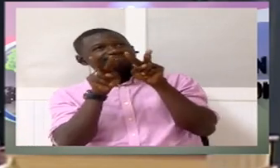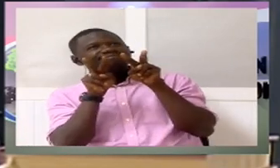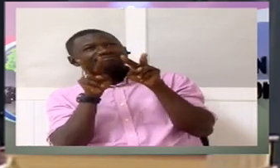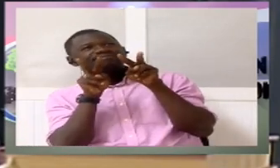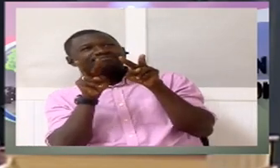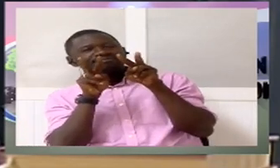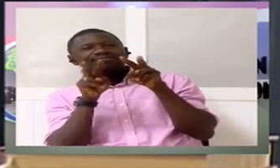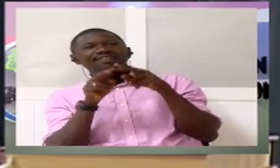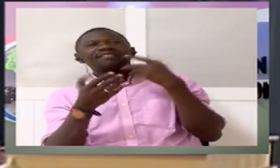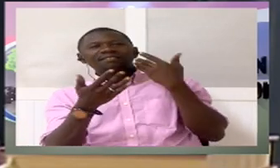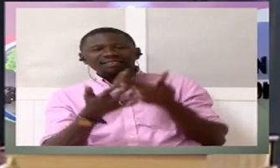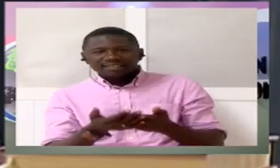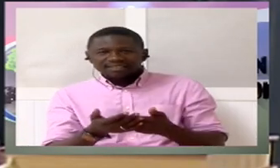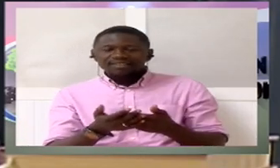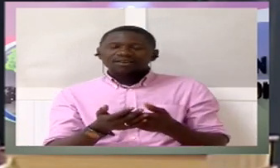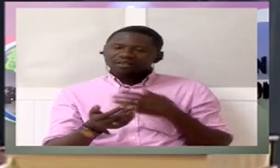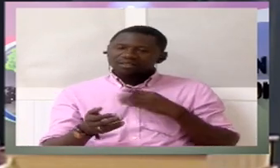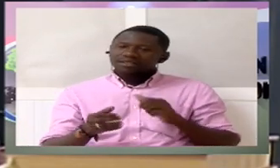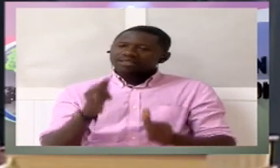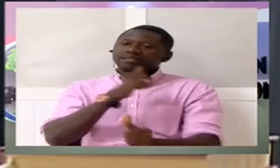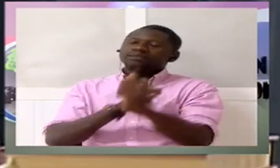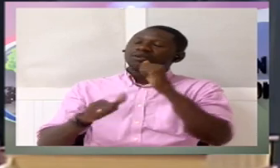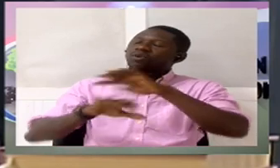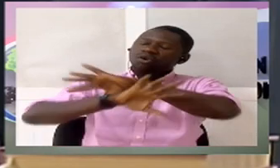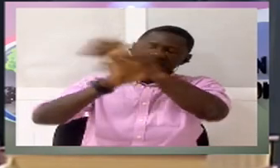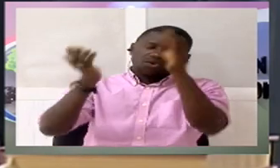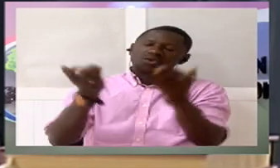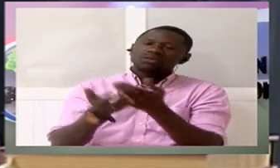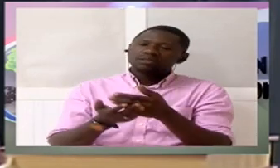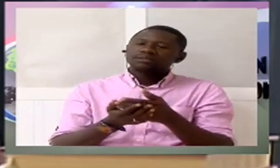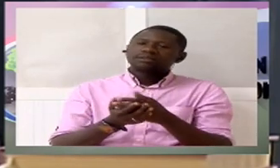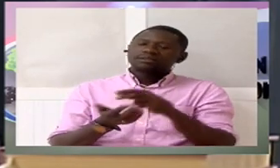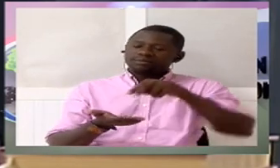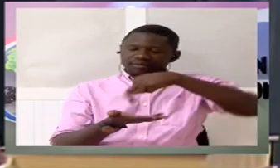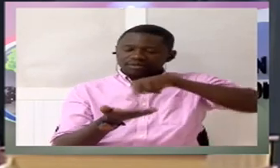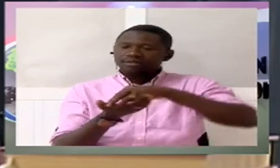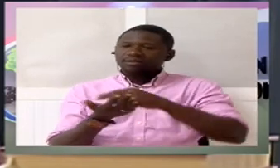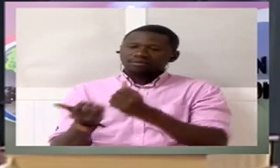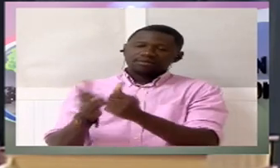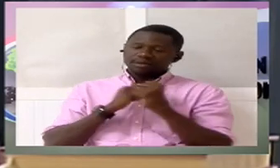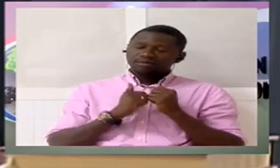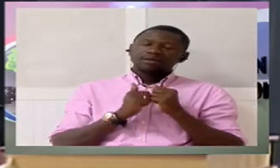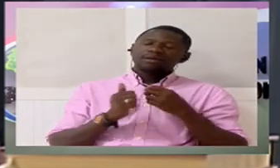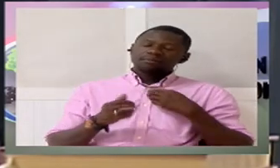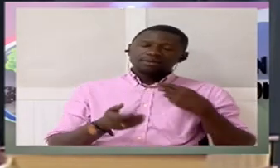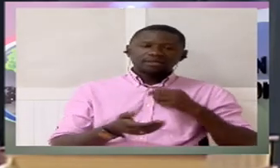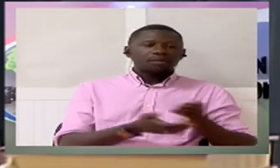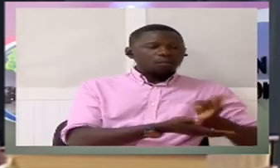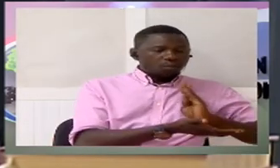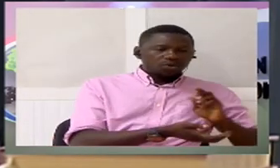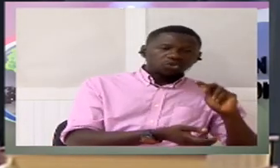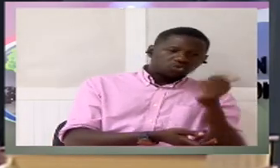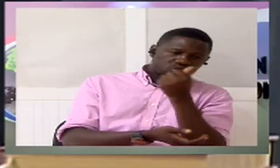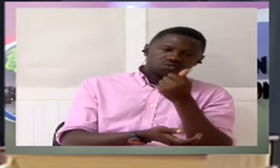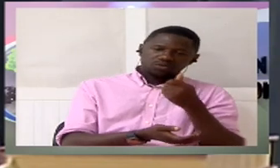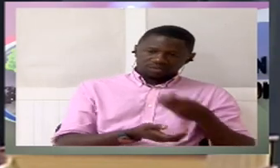Ni and after watching all of them, they will return them back to me. And I will return them back and rent a new